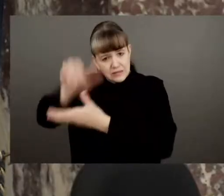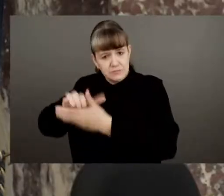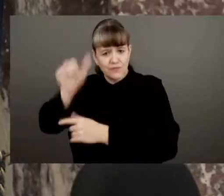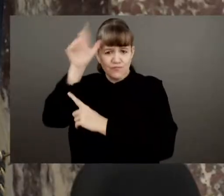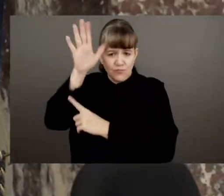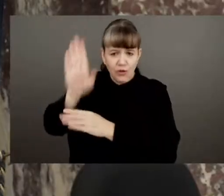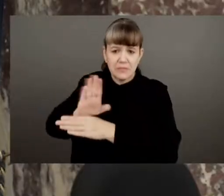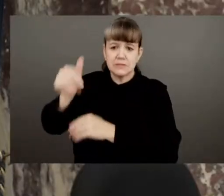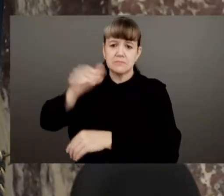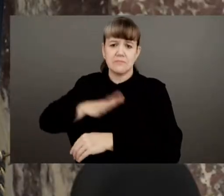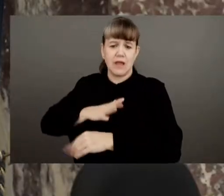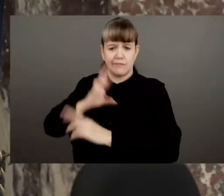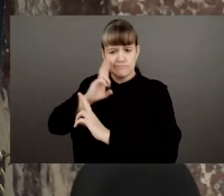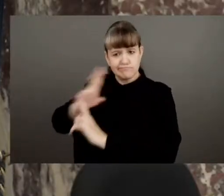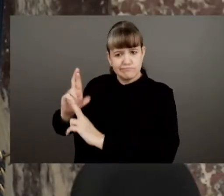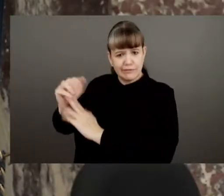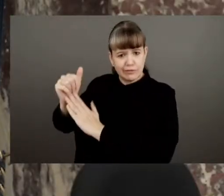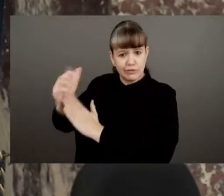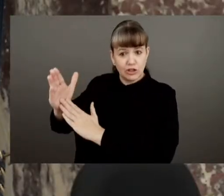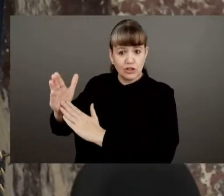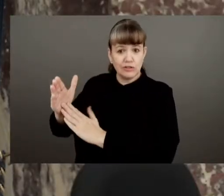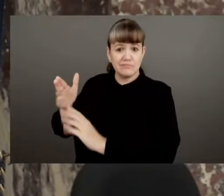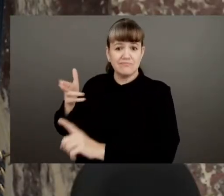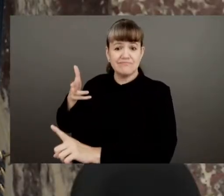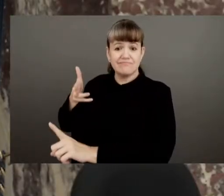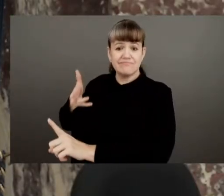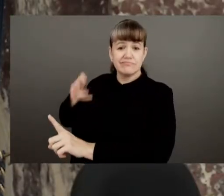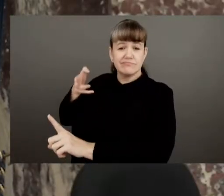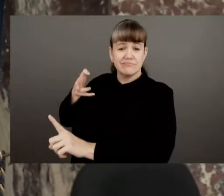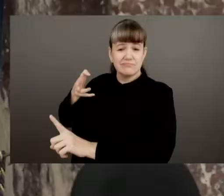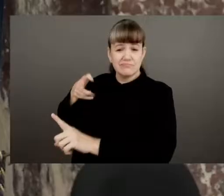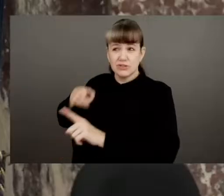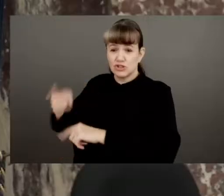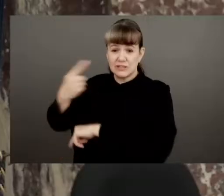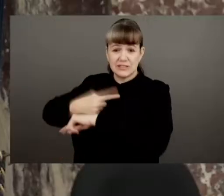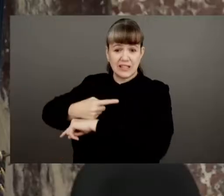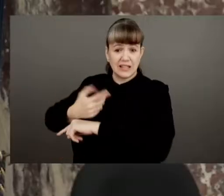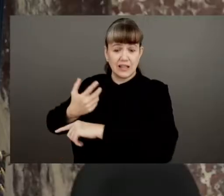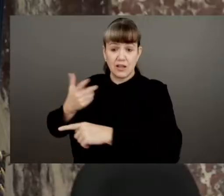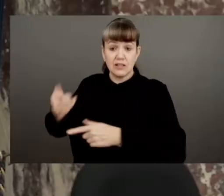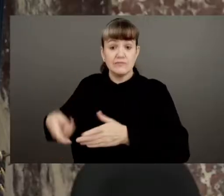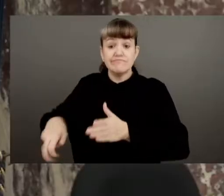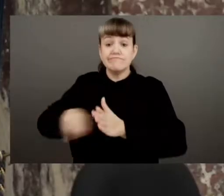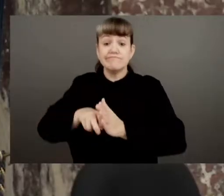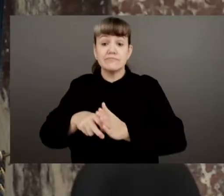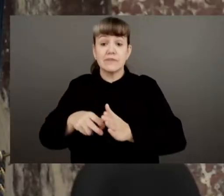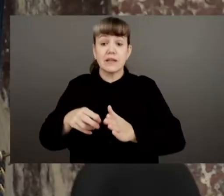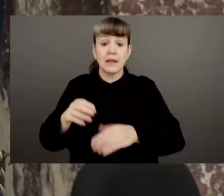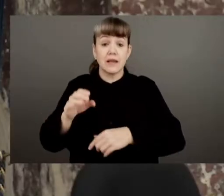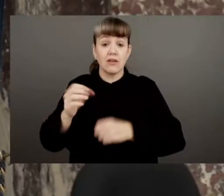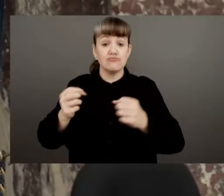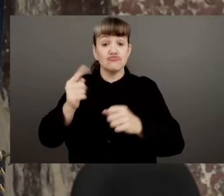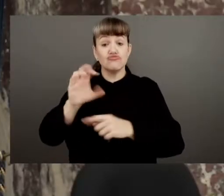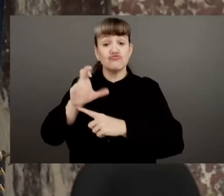Children in 3 nearby schools were forced to lockdown as bullets flew. A man died, Mr.